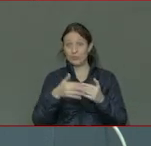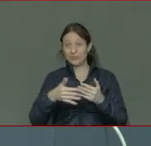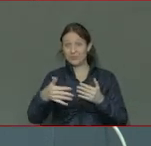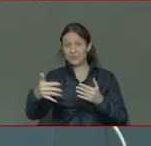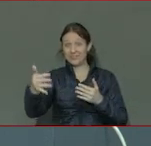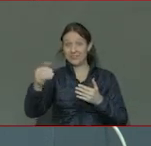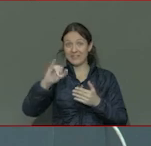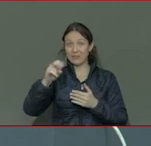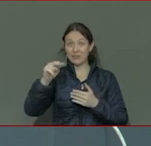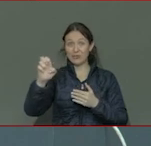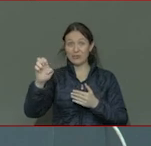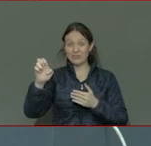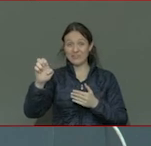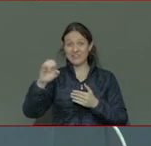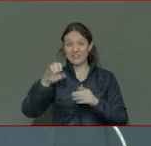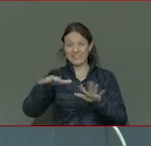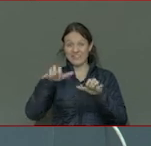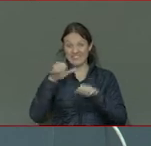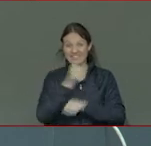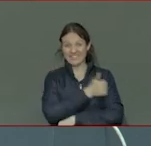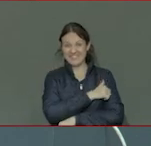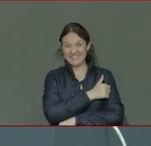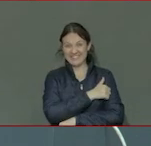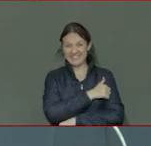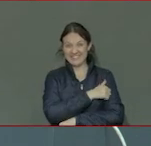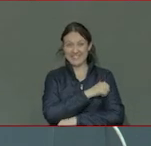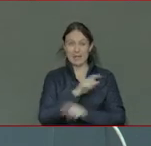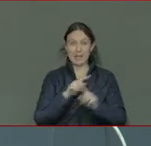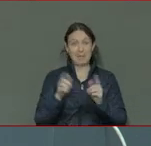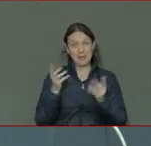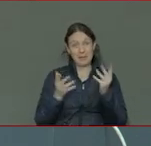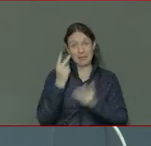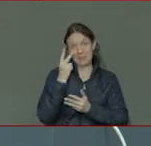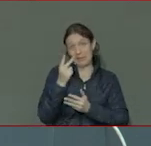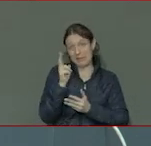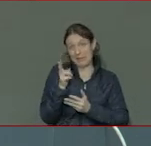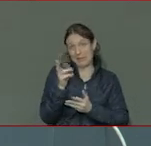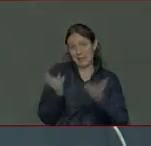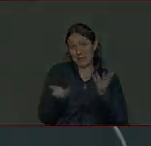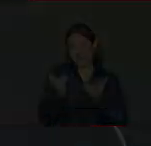June exams, but maybe I will see you again during the term.